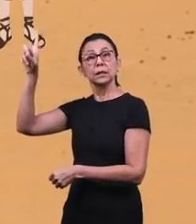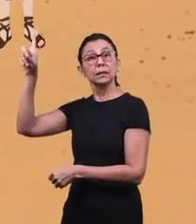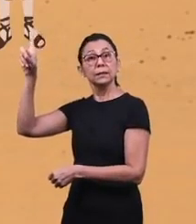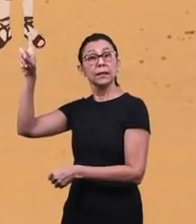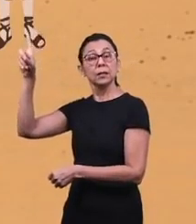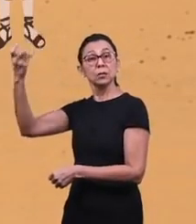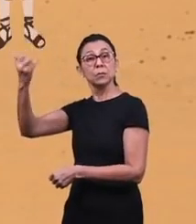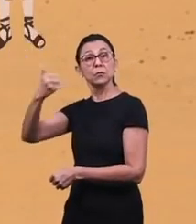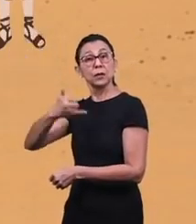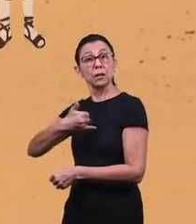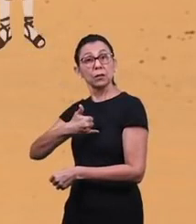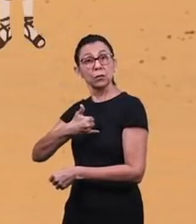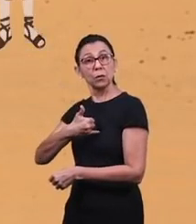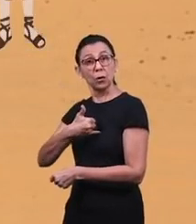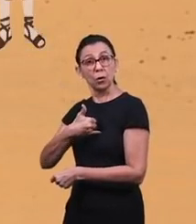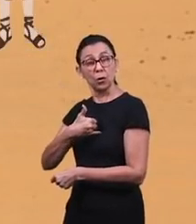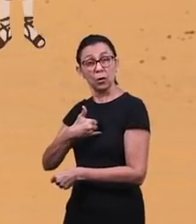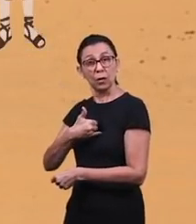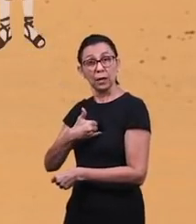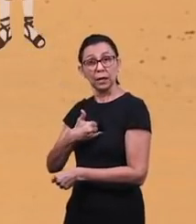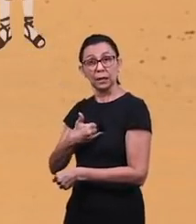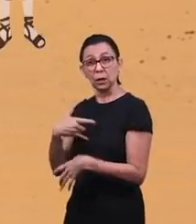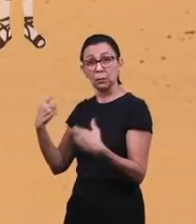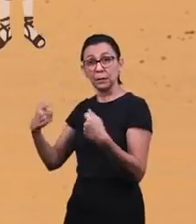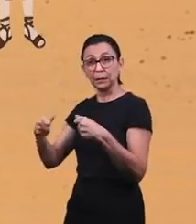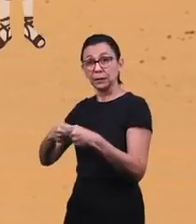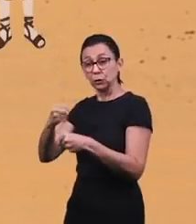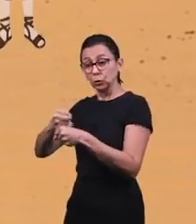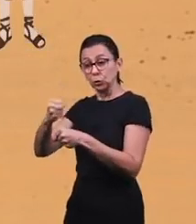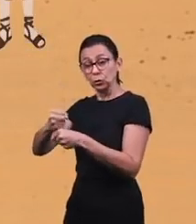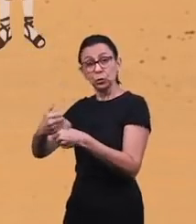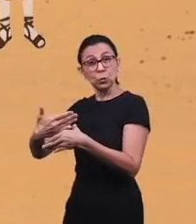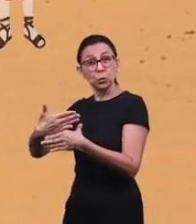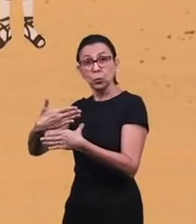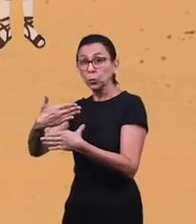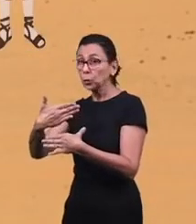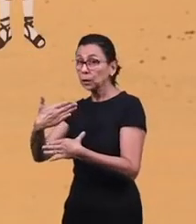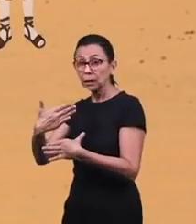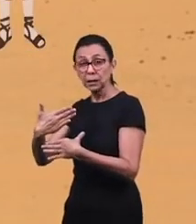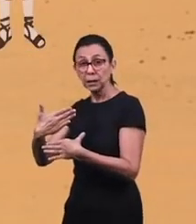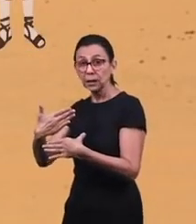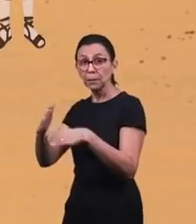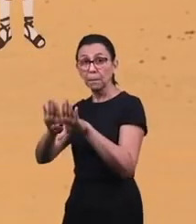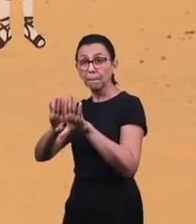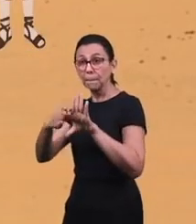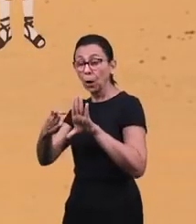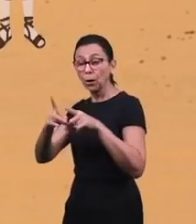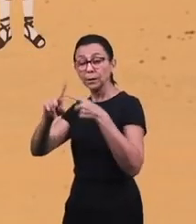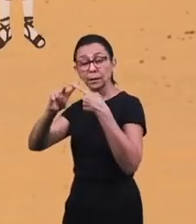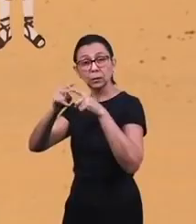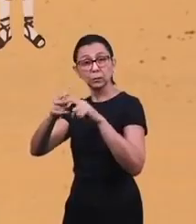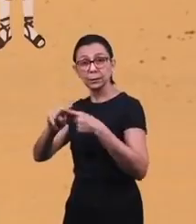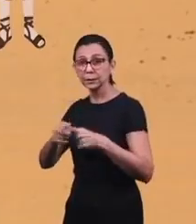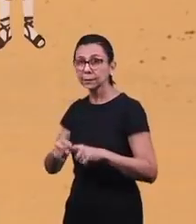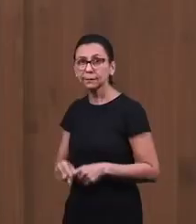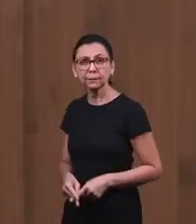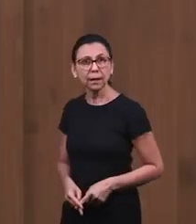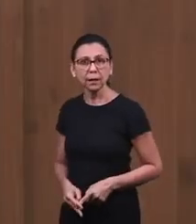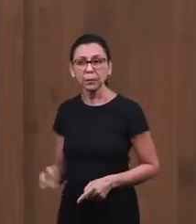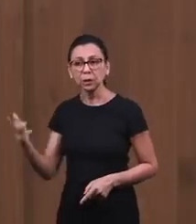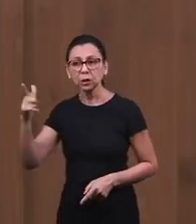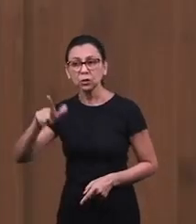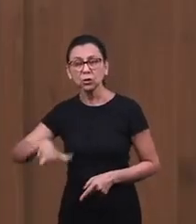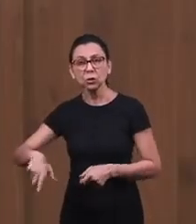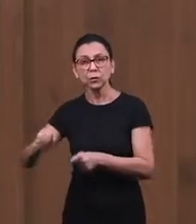rebuild. The Lord put in my heart love for Jerusalem. I want the temple to be a place of feast